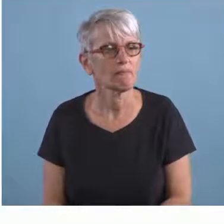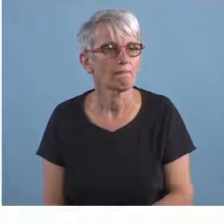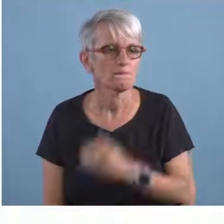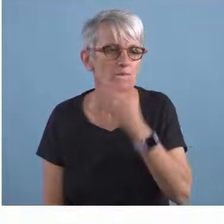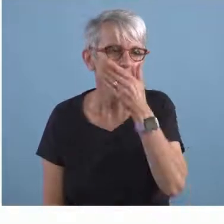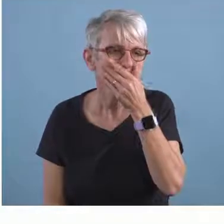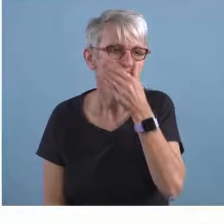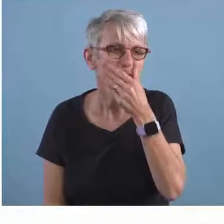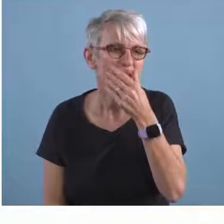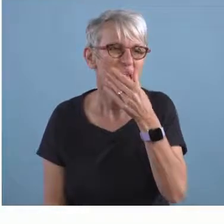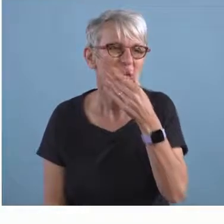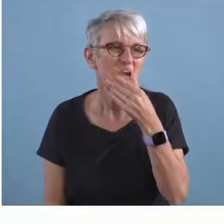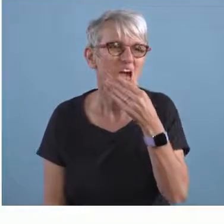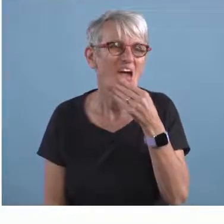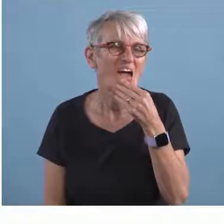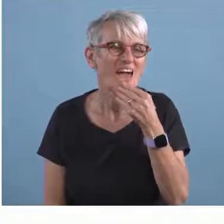And the next area.